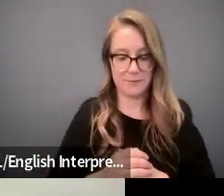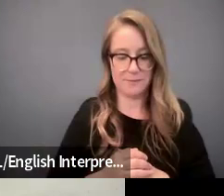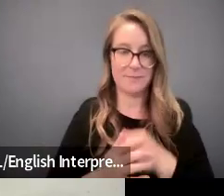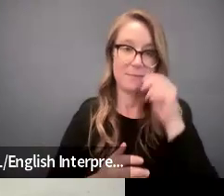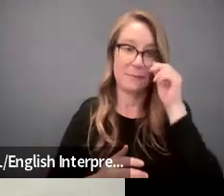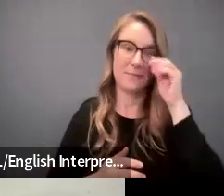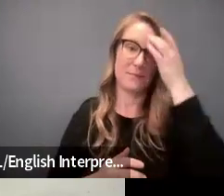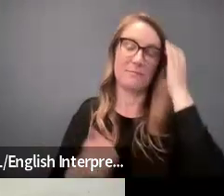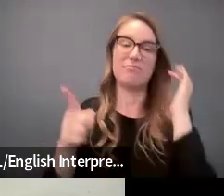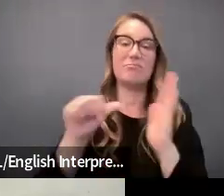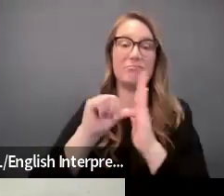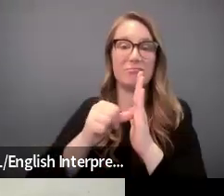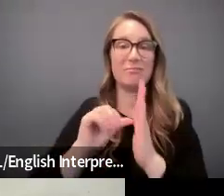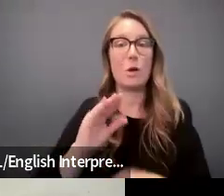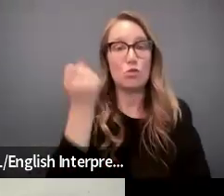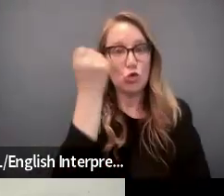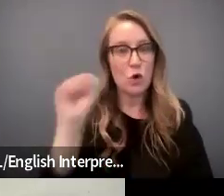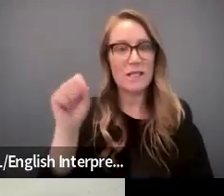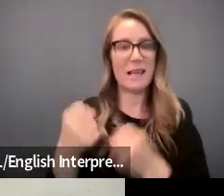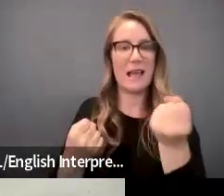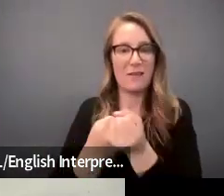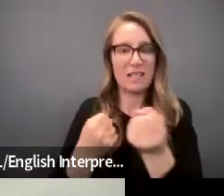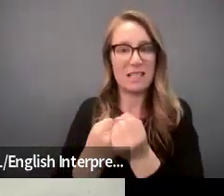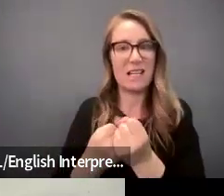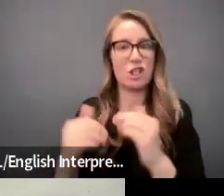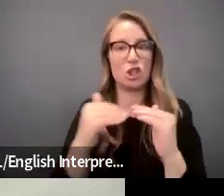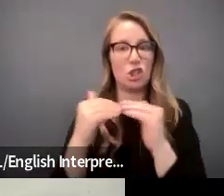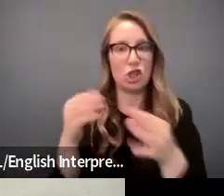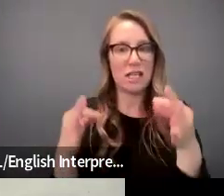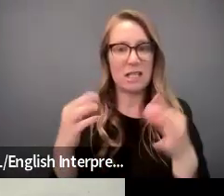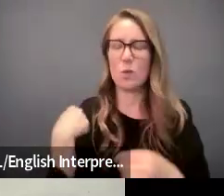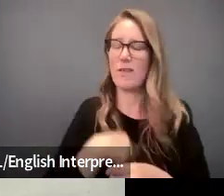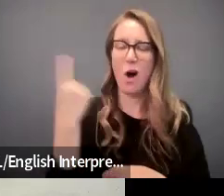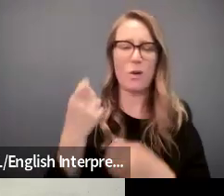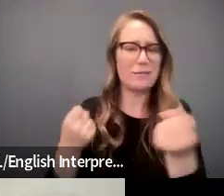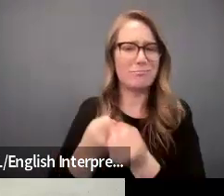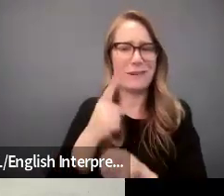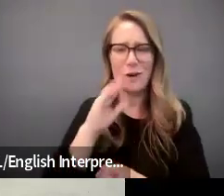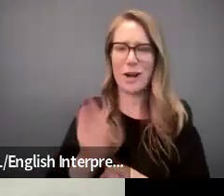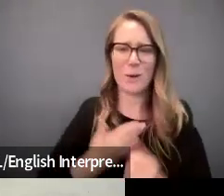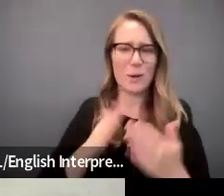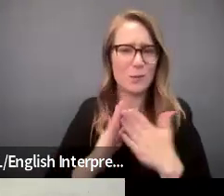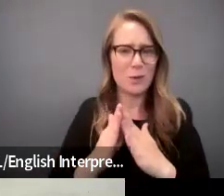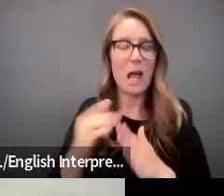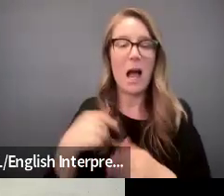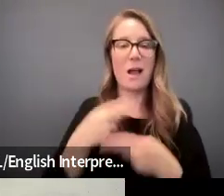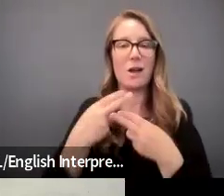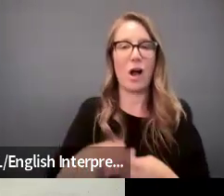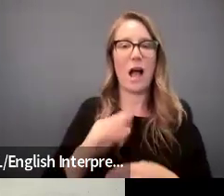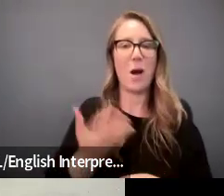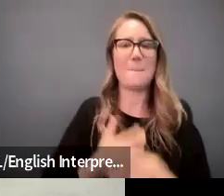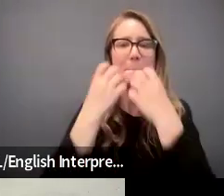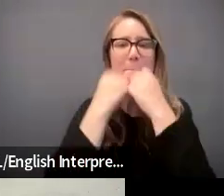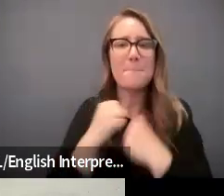He highlighted our protest, advocacy, and justice. We've always advocated for our community, and I call this our